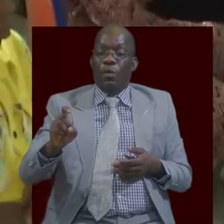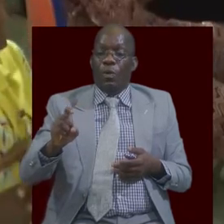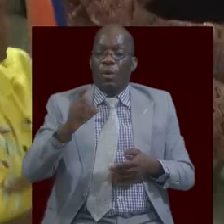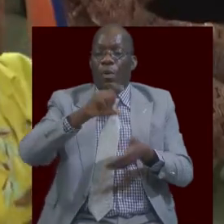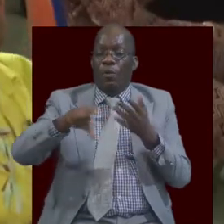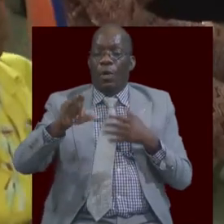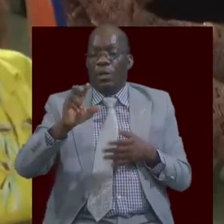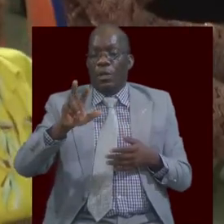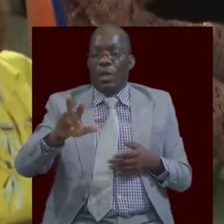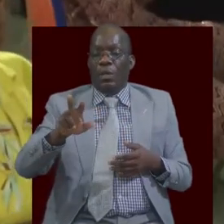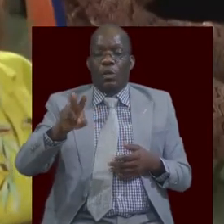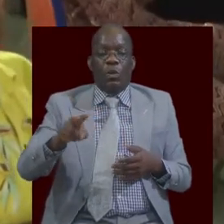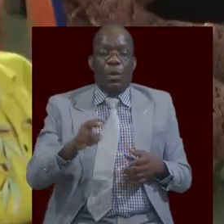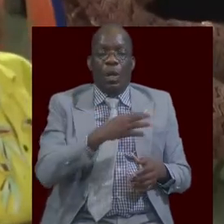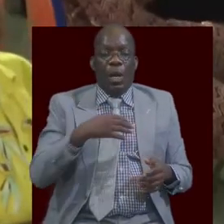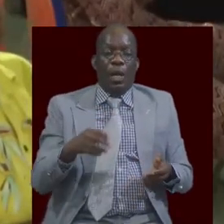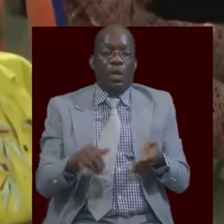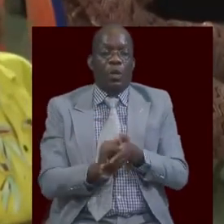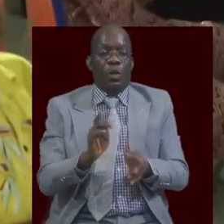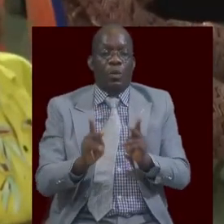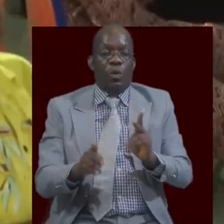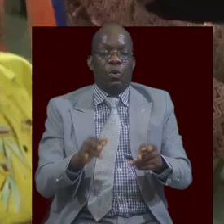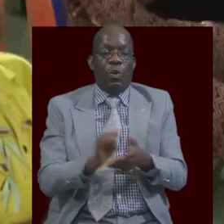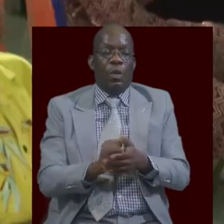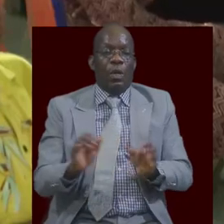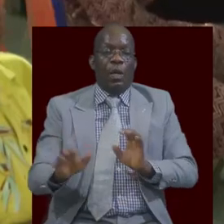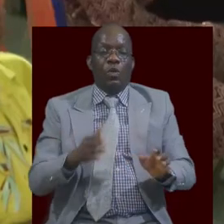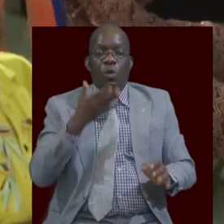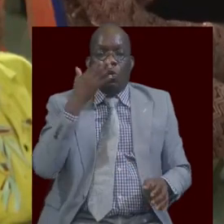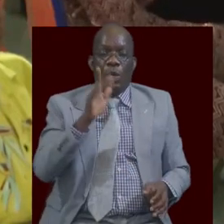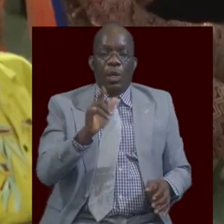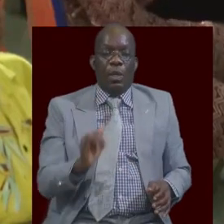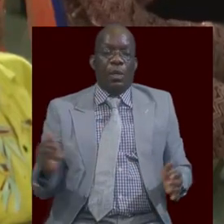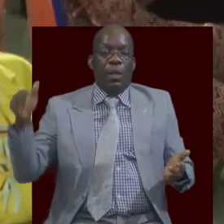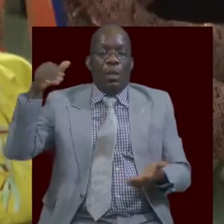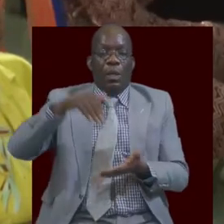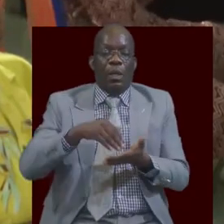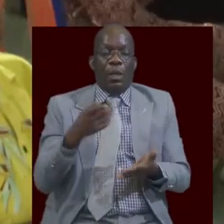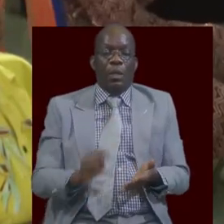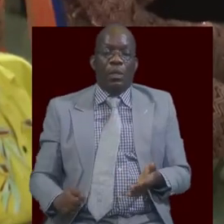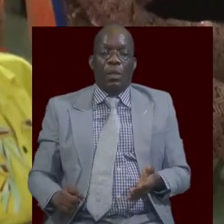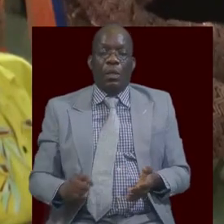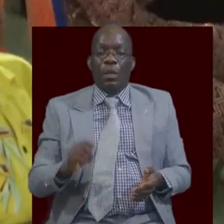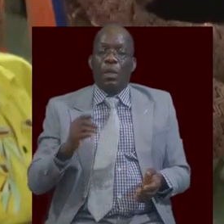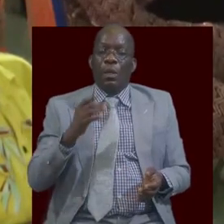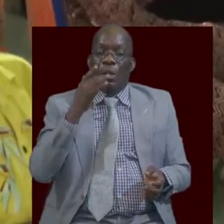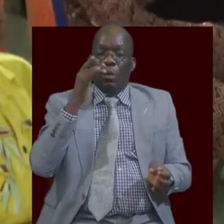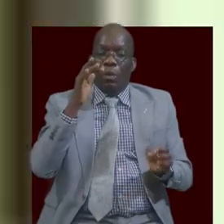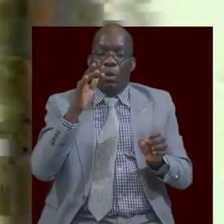wickedly against the covenant shall he corrupt